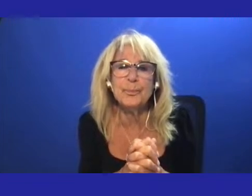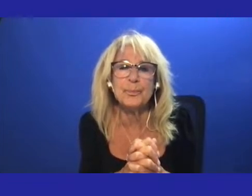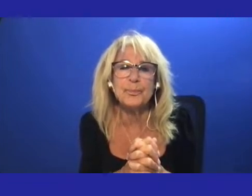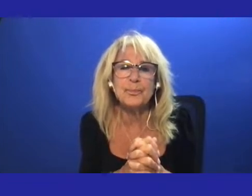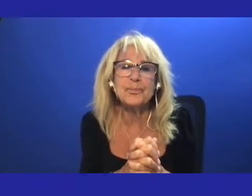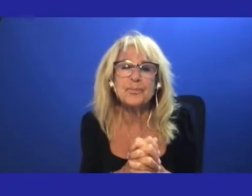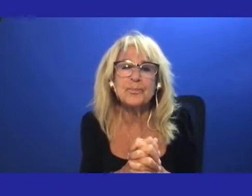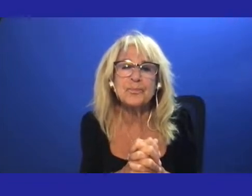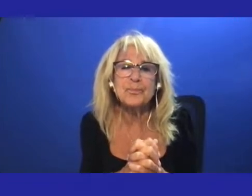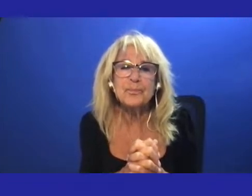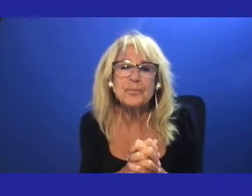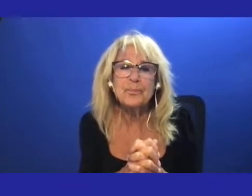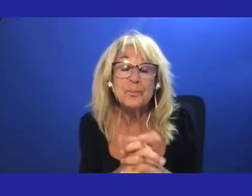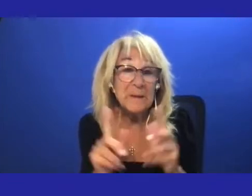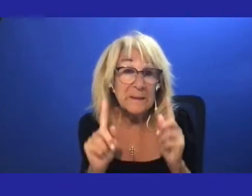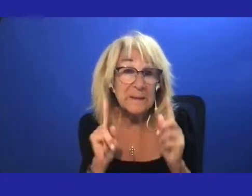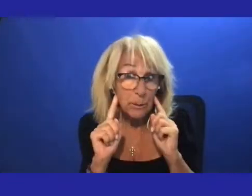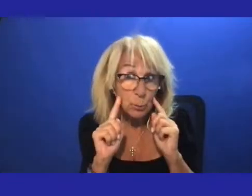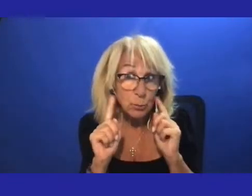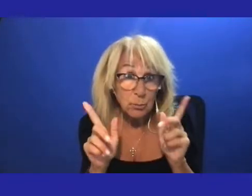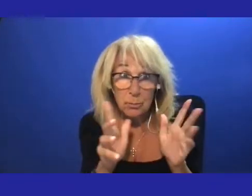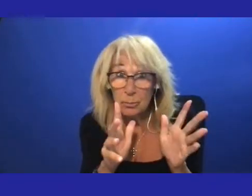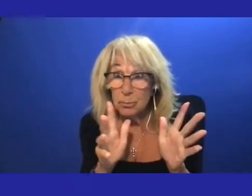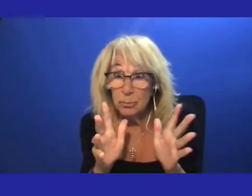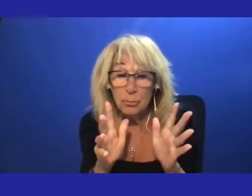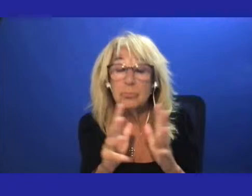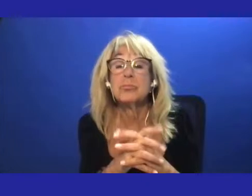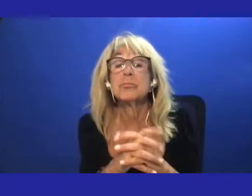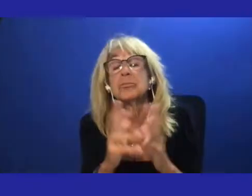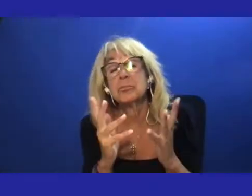Is there sound? No?